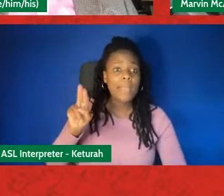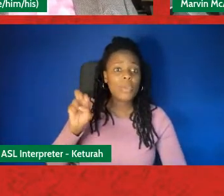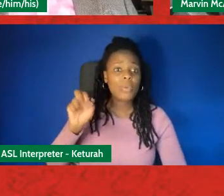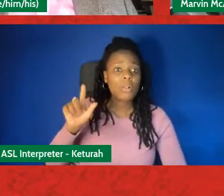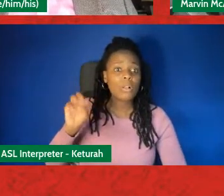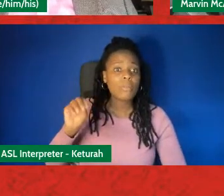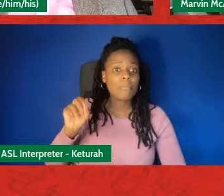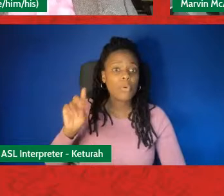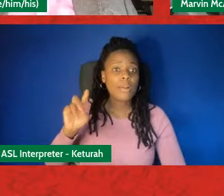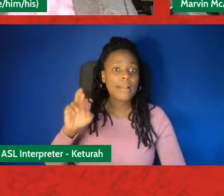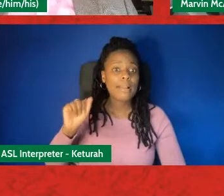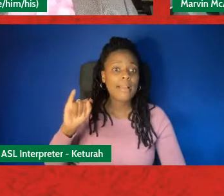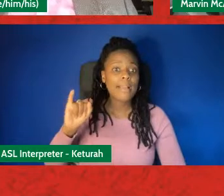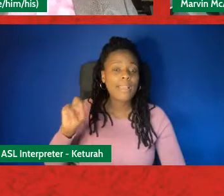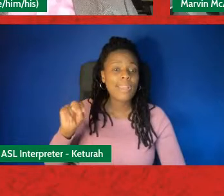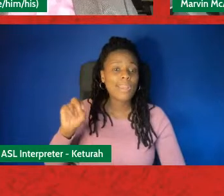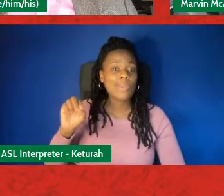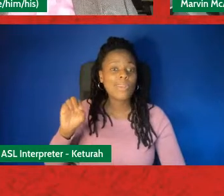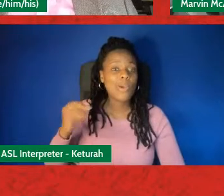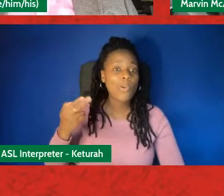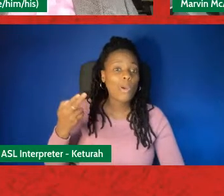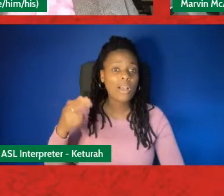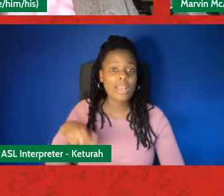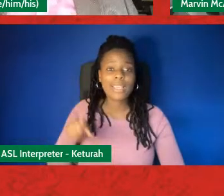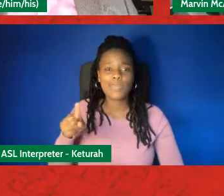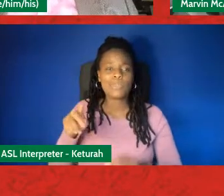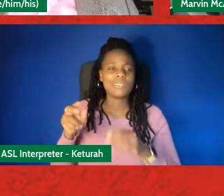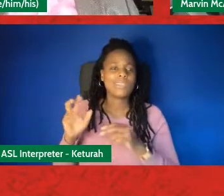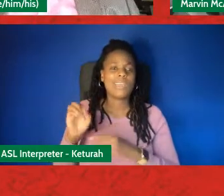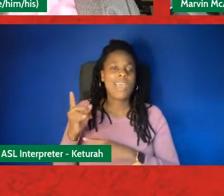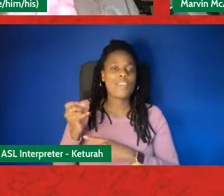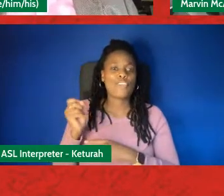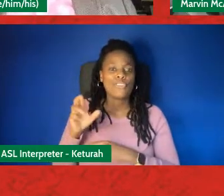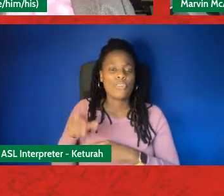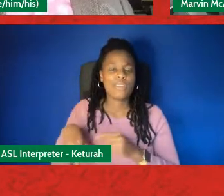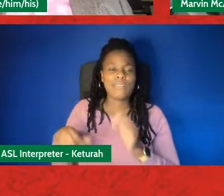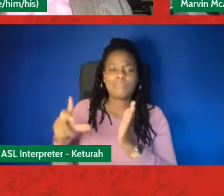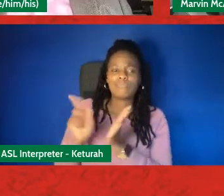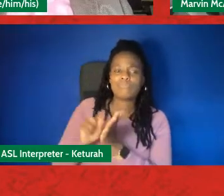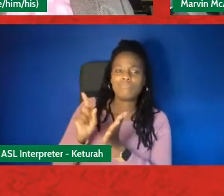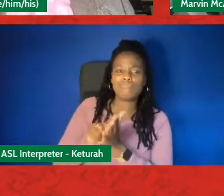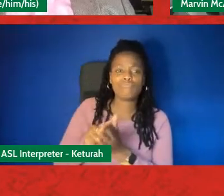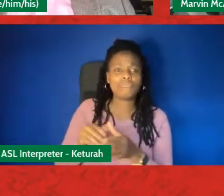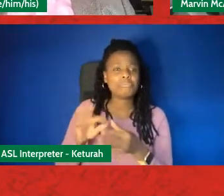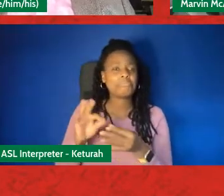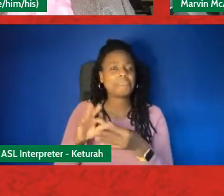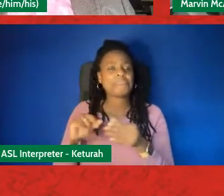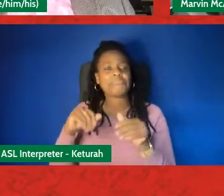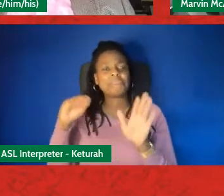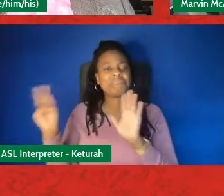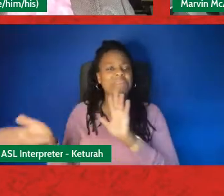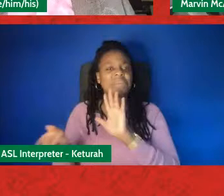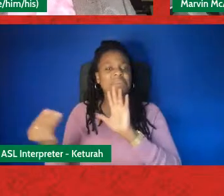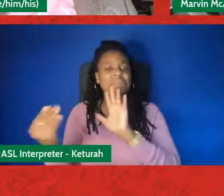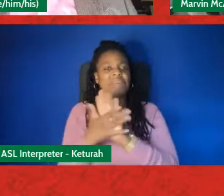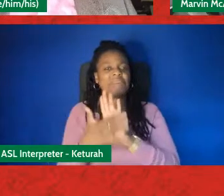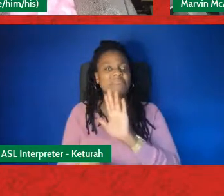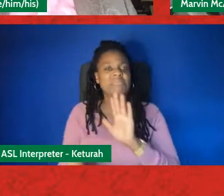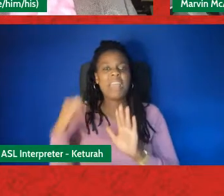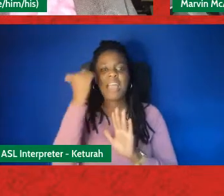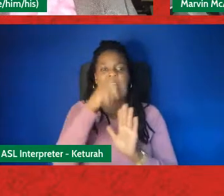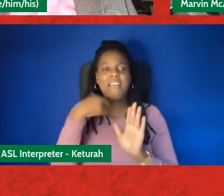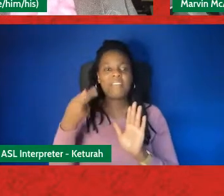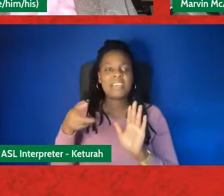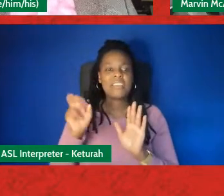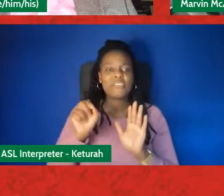editor of the National Advocate, who thought he was being cute by slapping the title African Grove on this Black late night